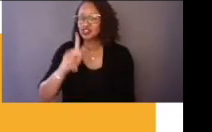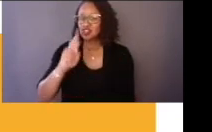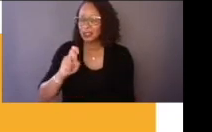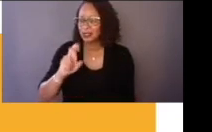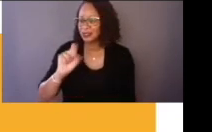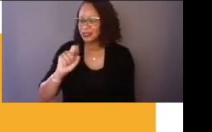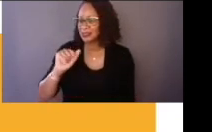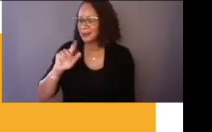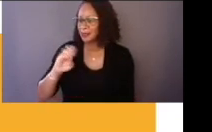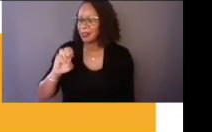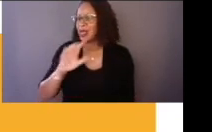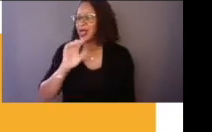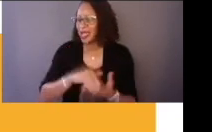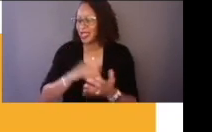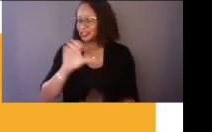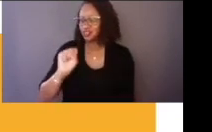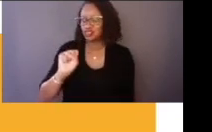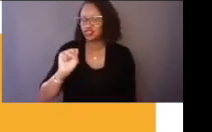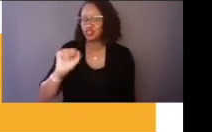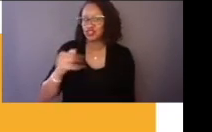at